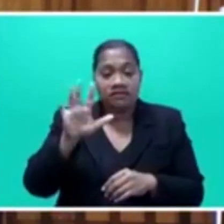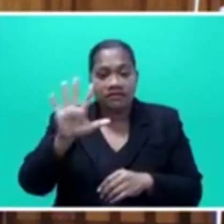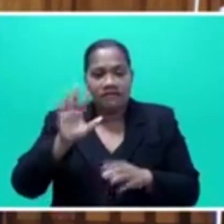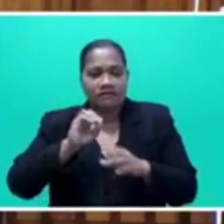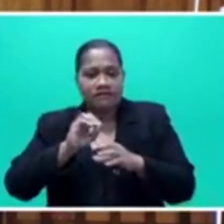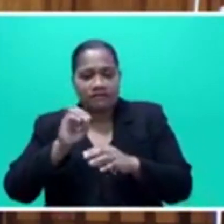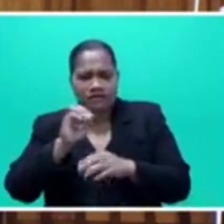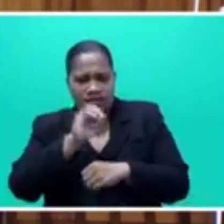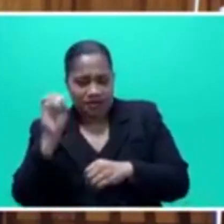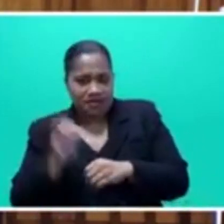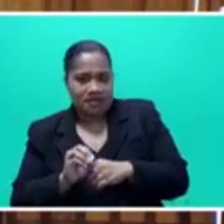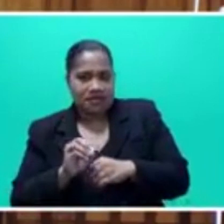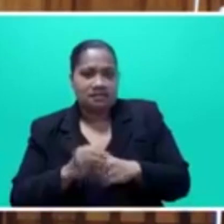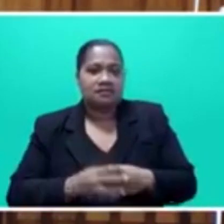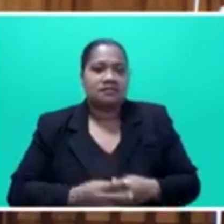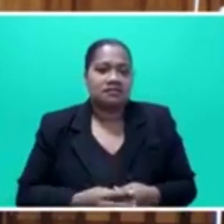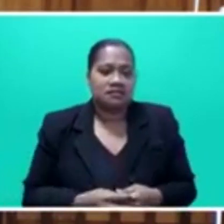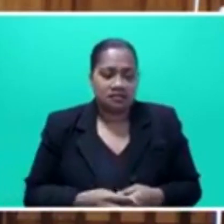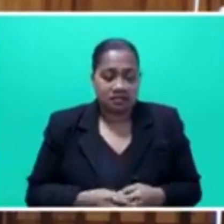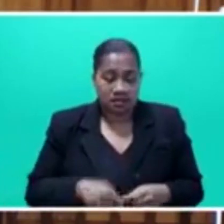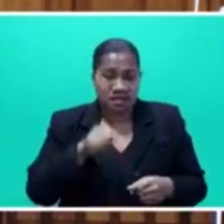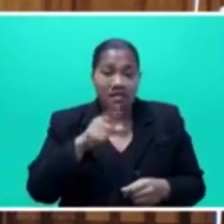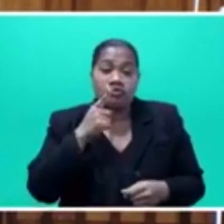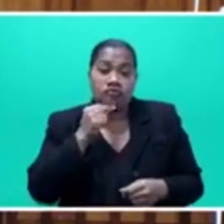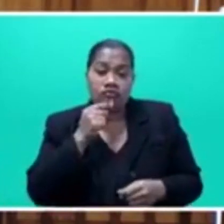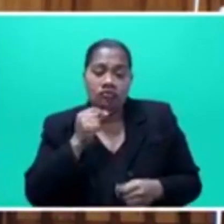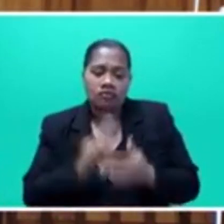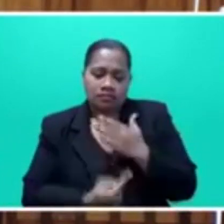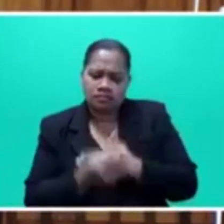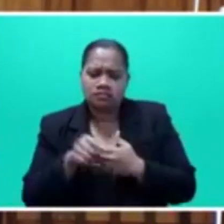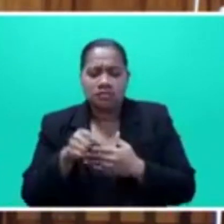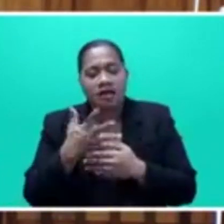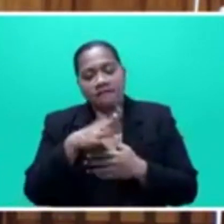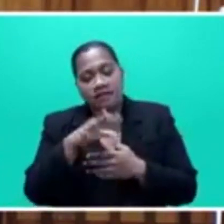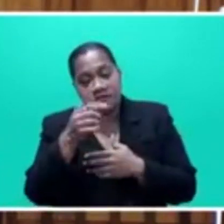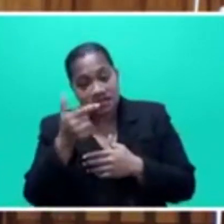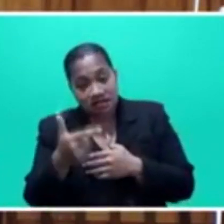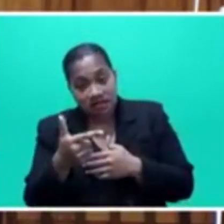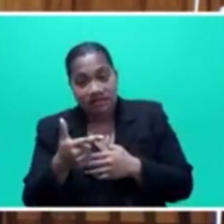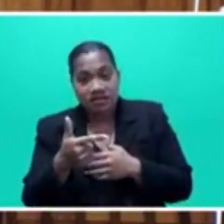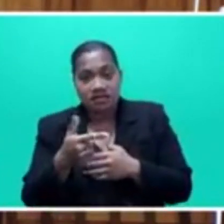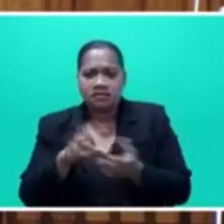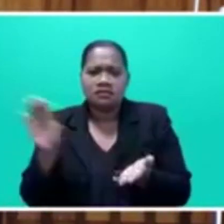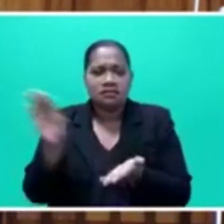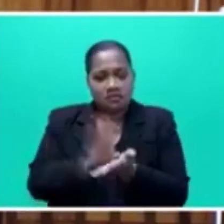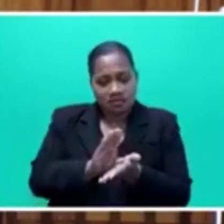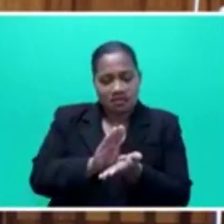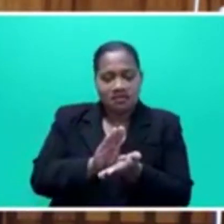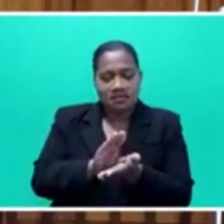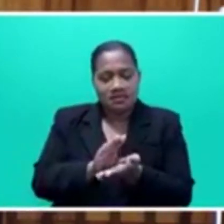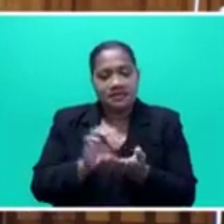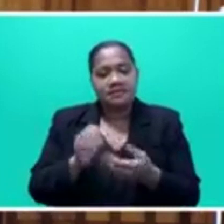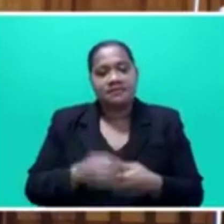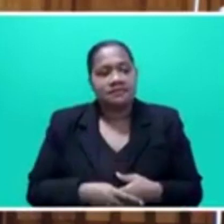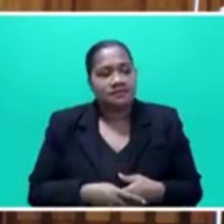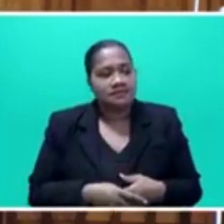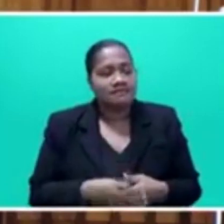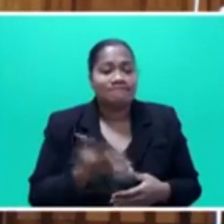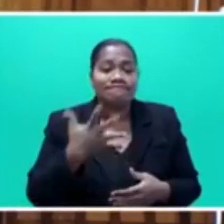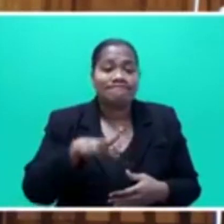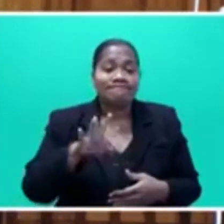charge. These loans technically has a 57 grant element given its significant concessionality, 57